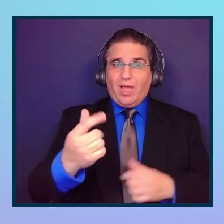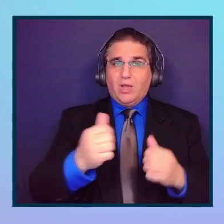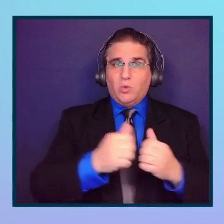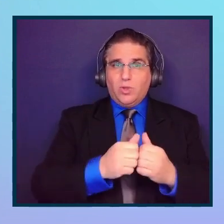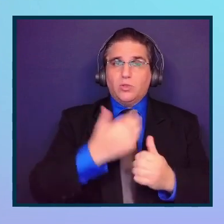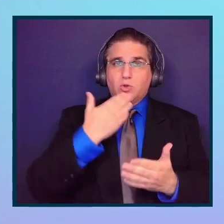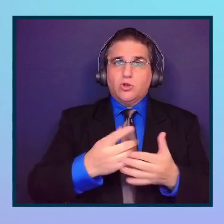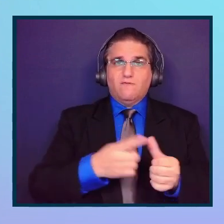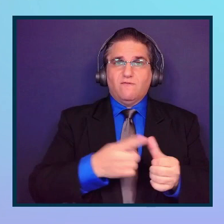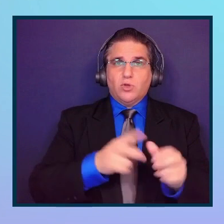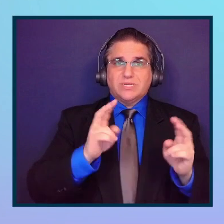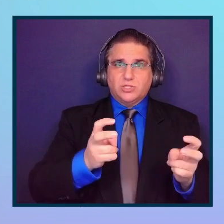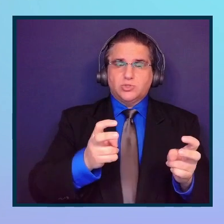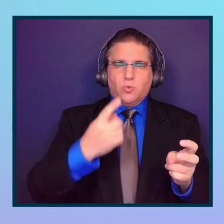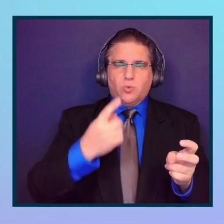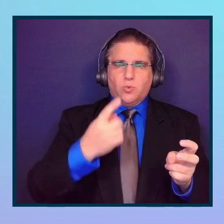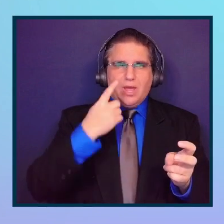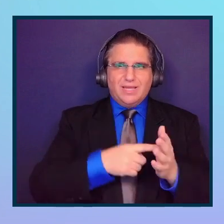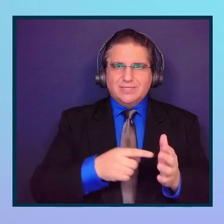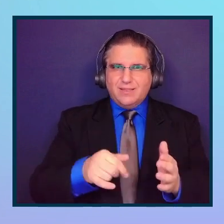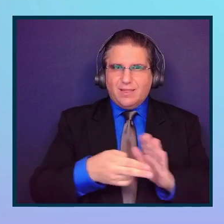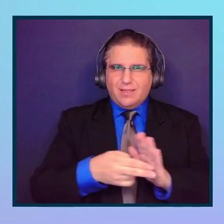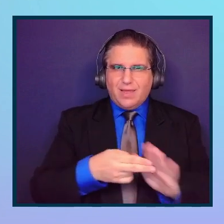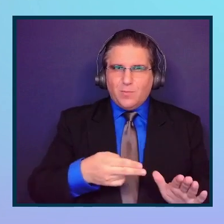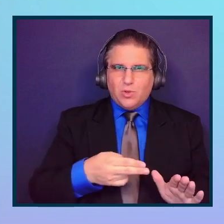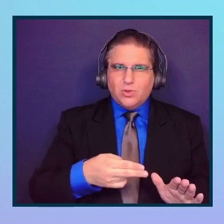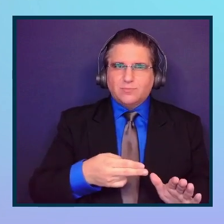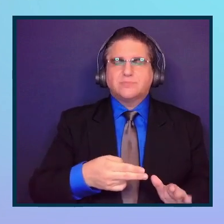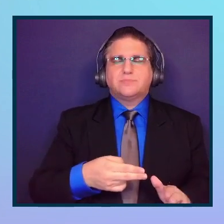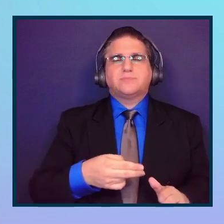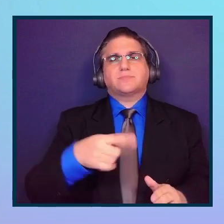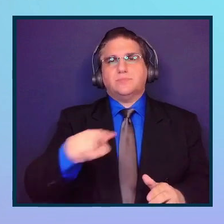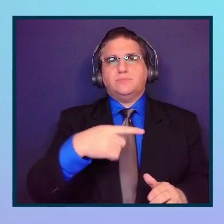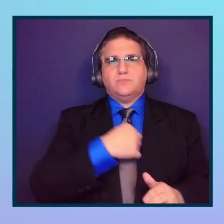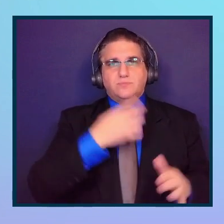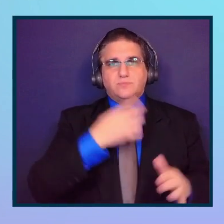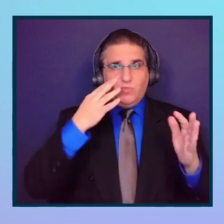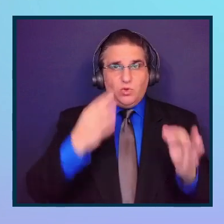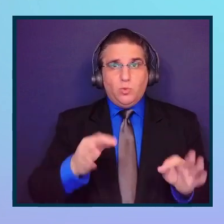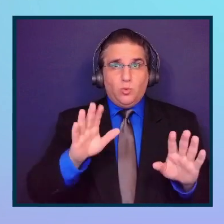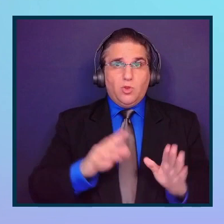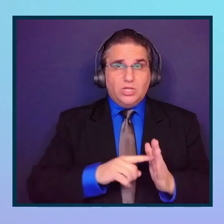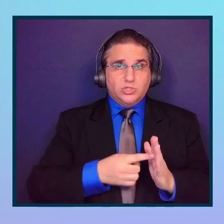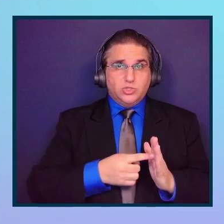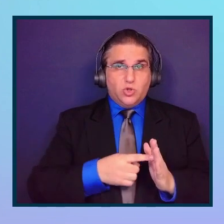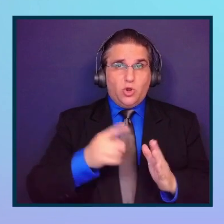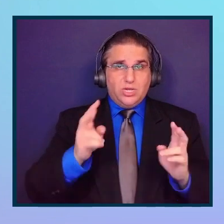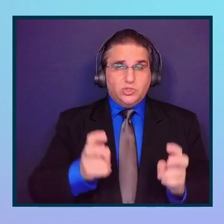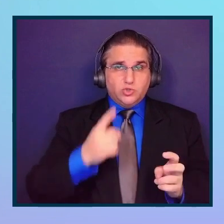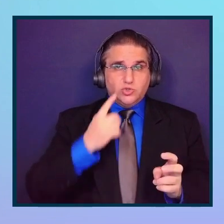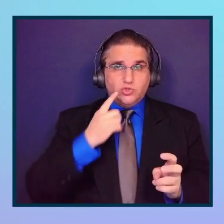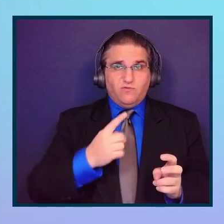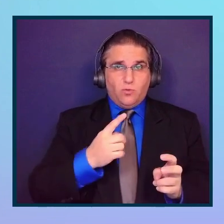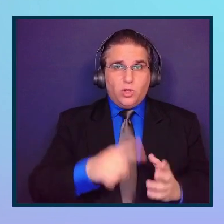good first issue, I believe is the label. Those we have determined would be great starter issues for getting